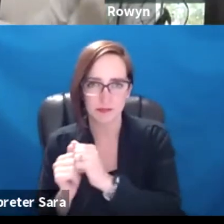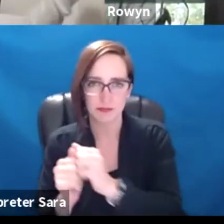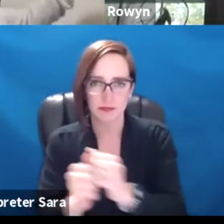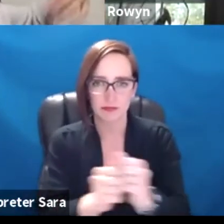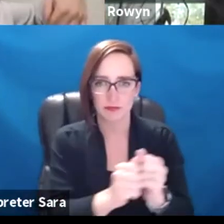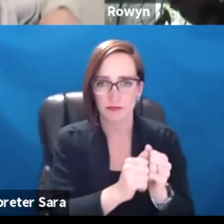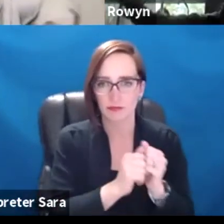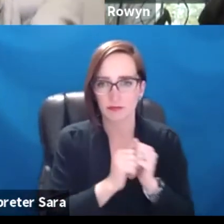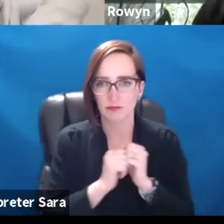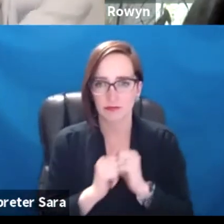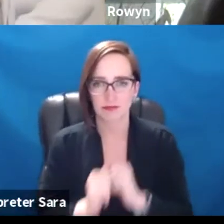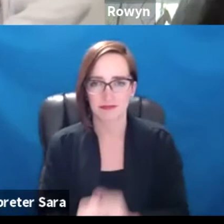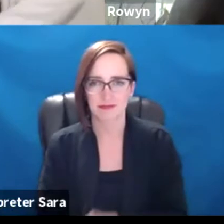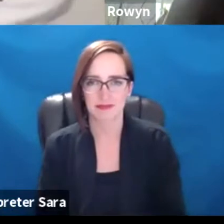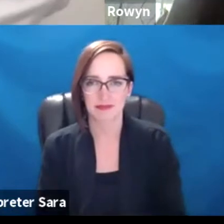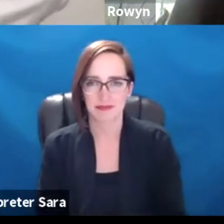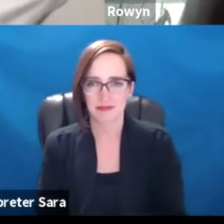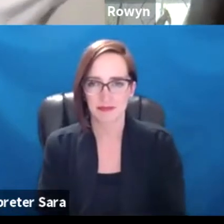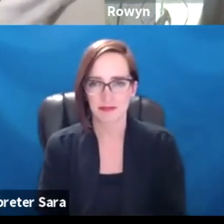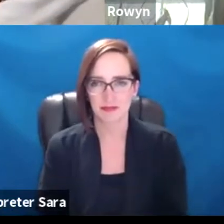I wanna fly,